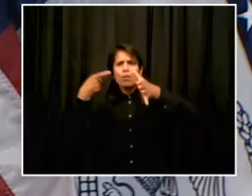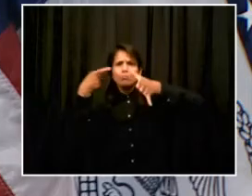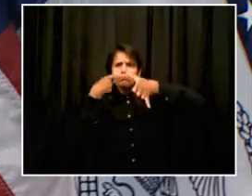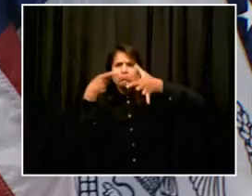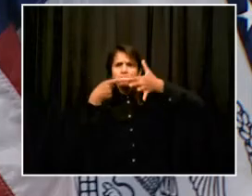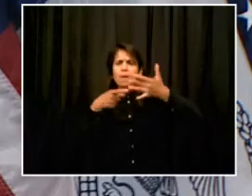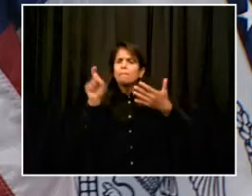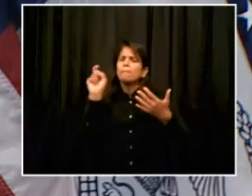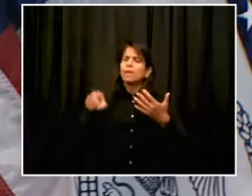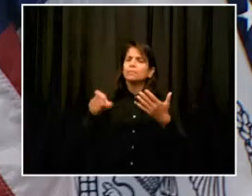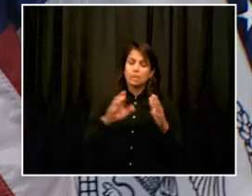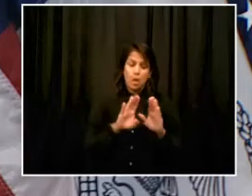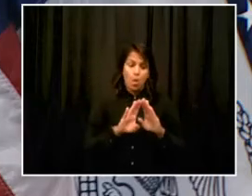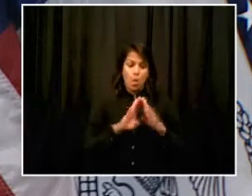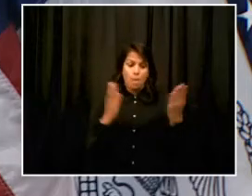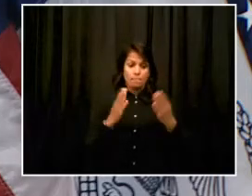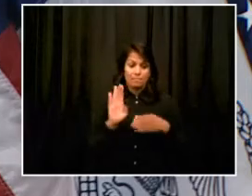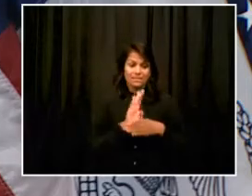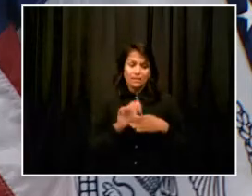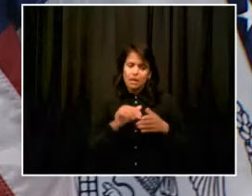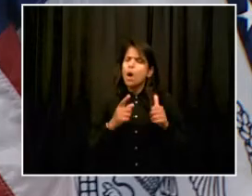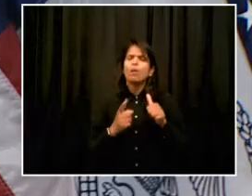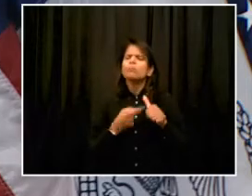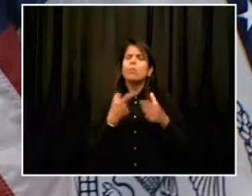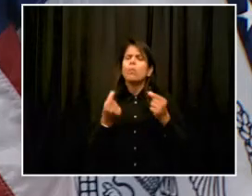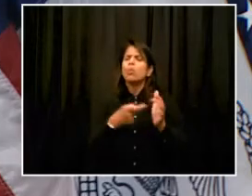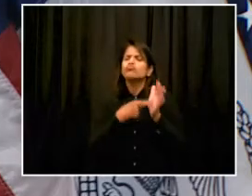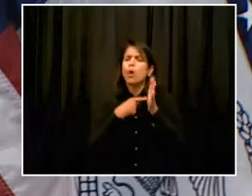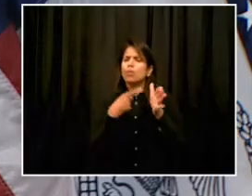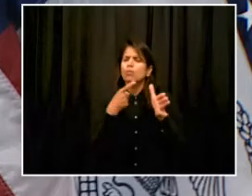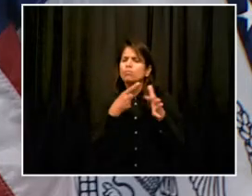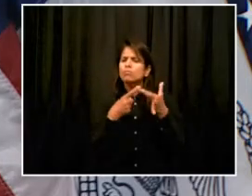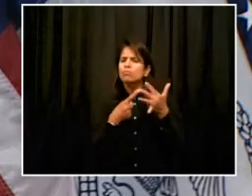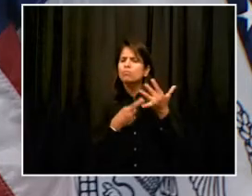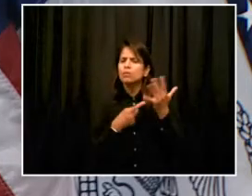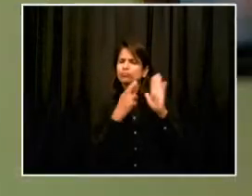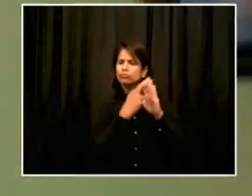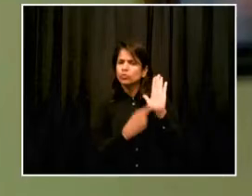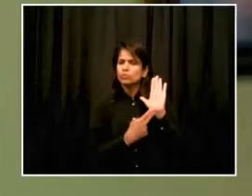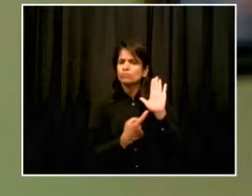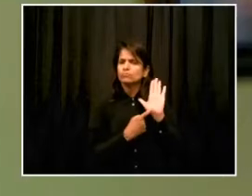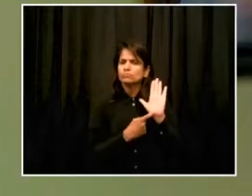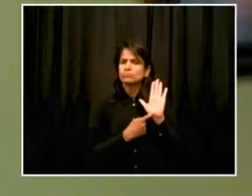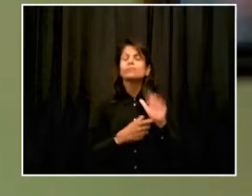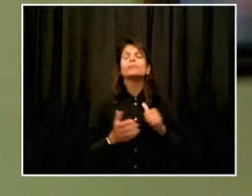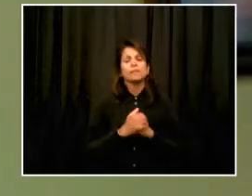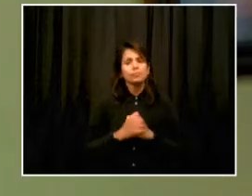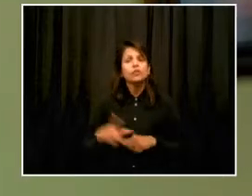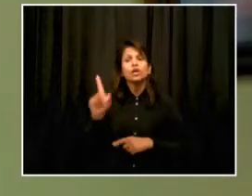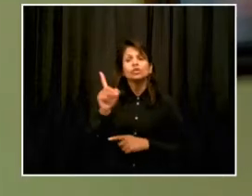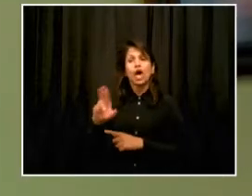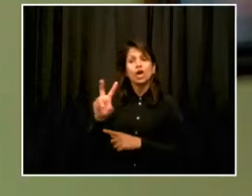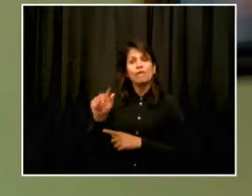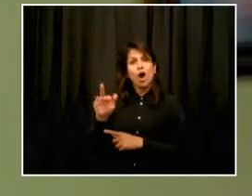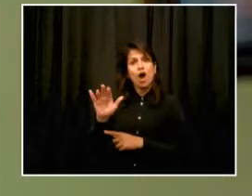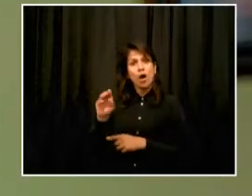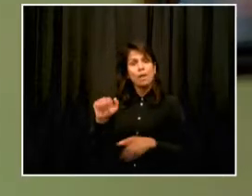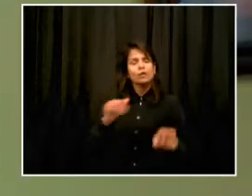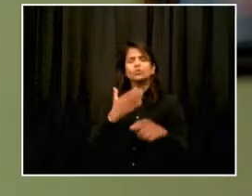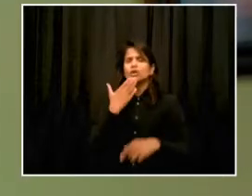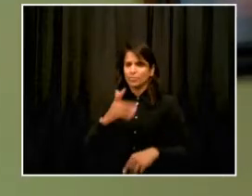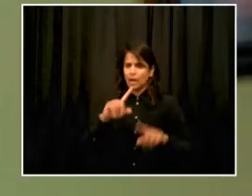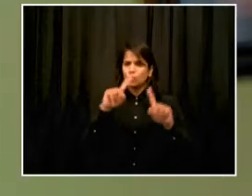Great. No, thank you for the question. I mean, I think I want to emphasize that we are consistently open to learning new